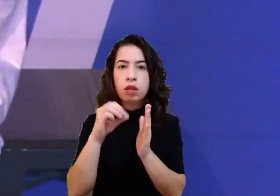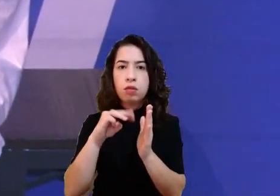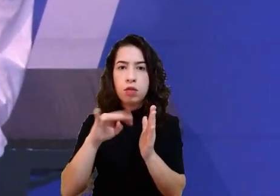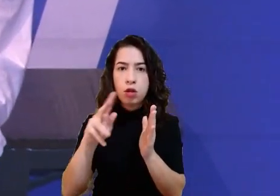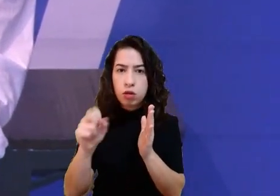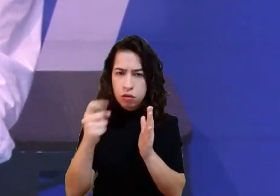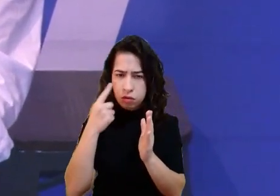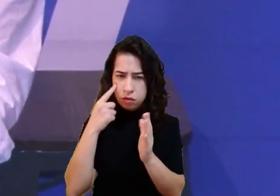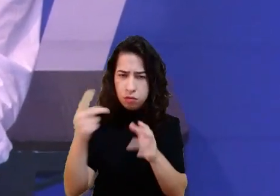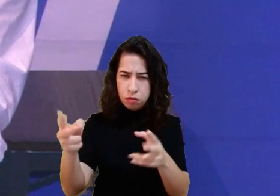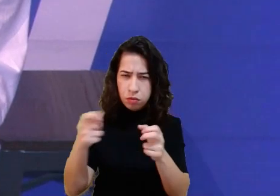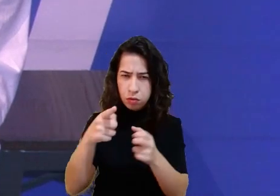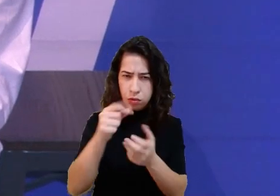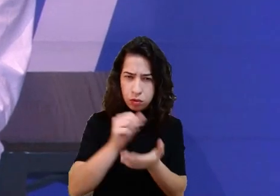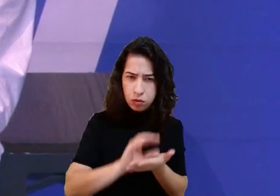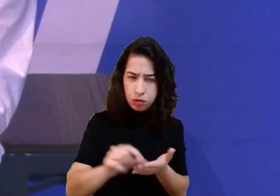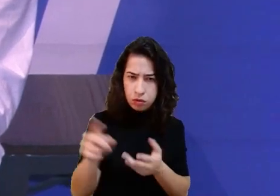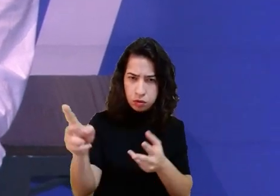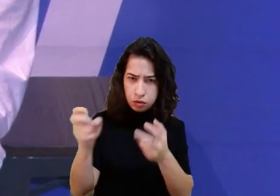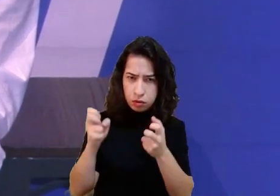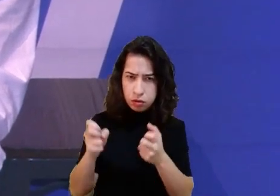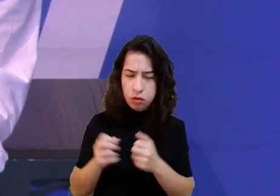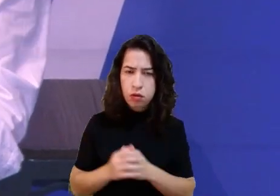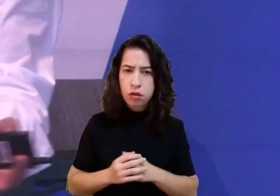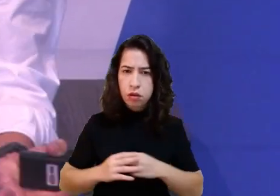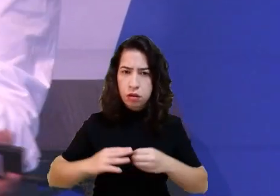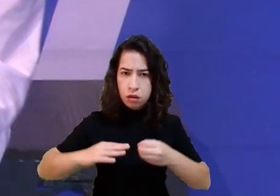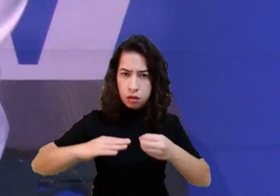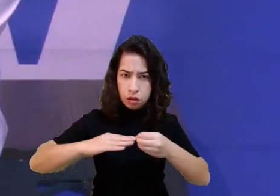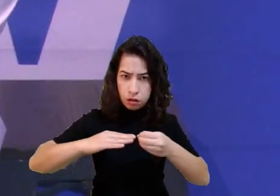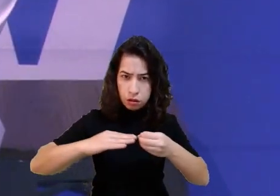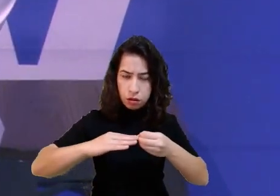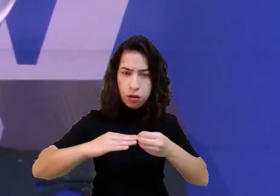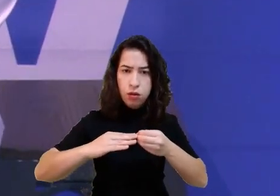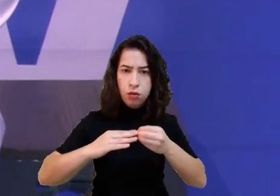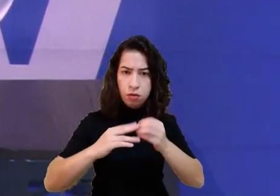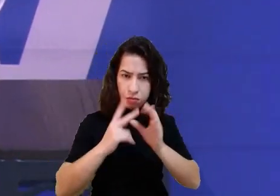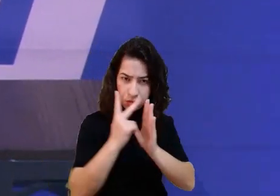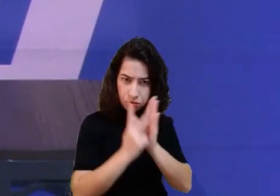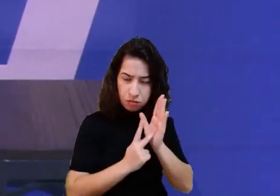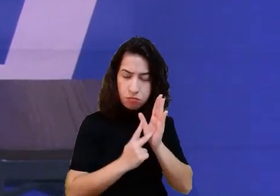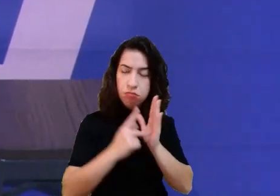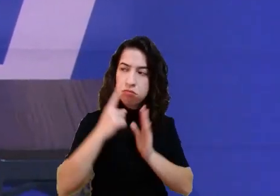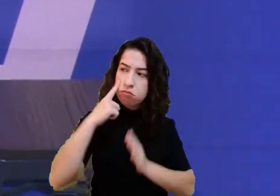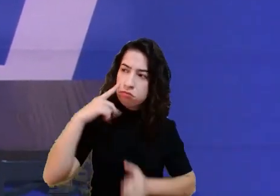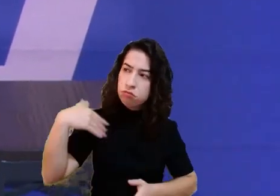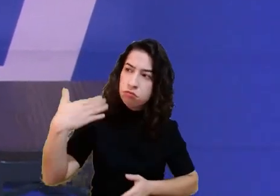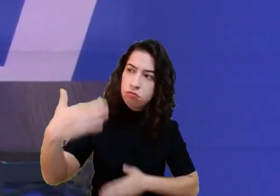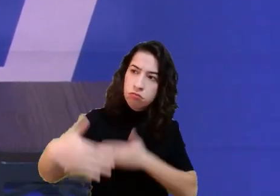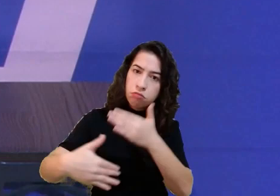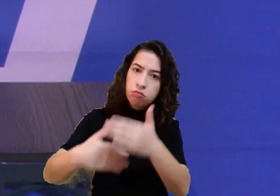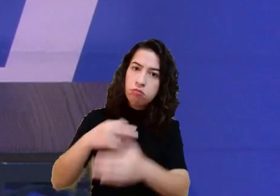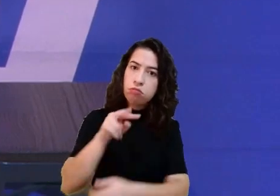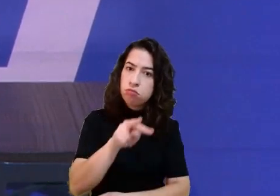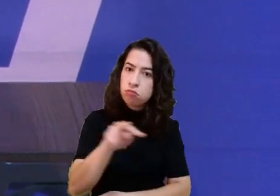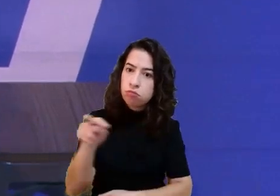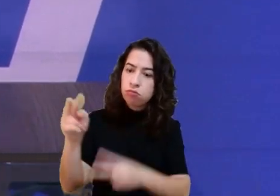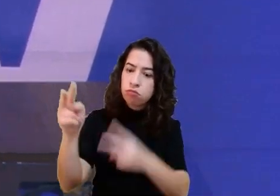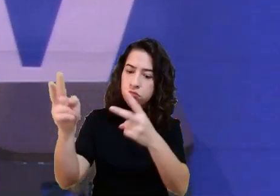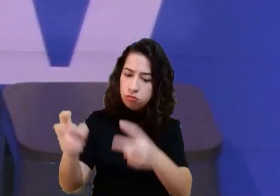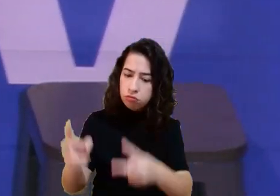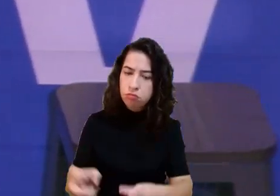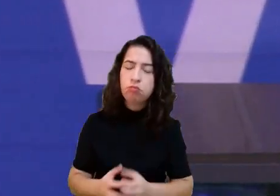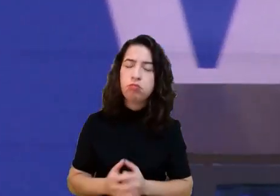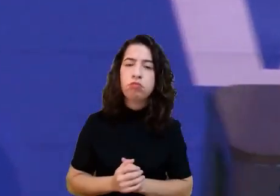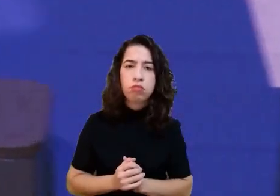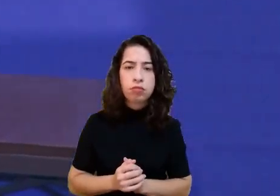in 280 million. So you see the database of projects that we have and the trends that we have, we start realizing